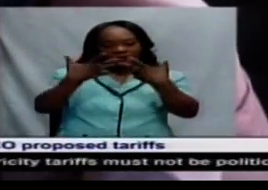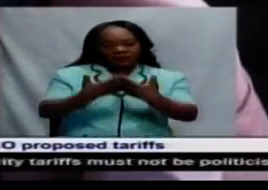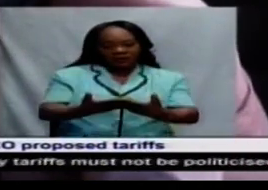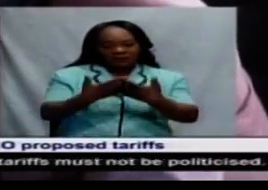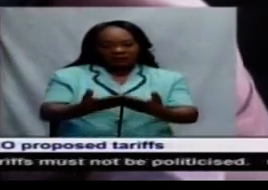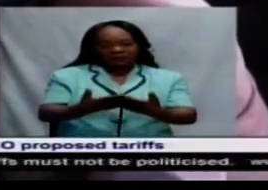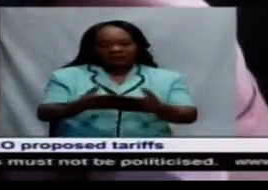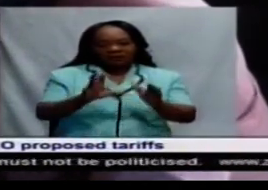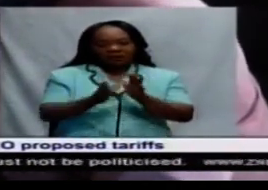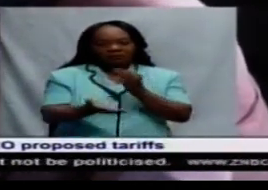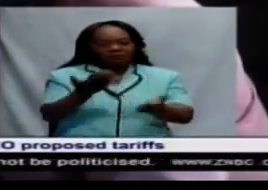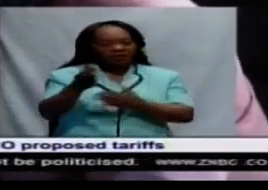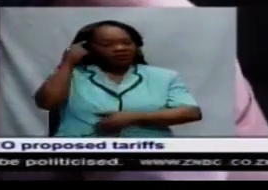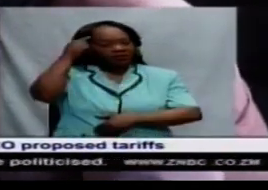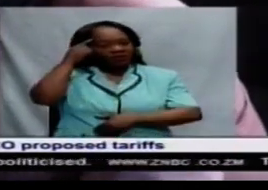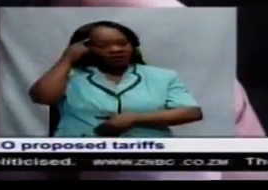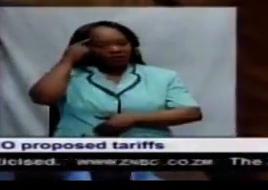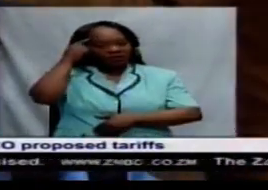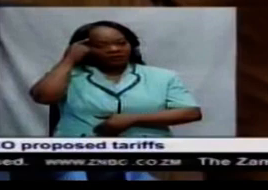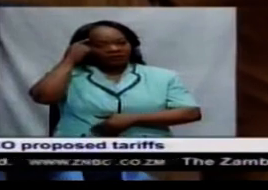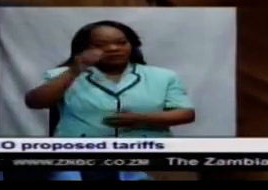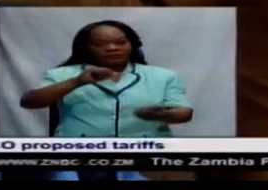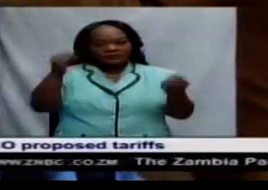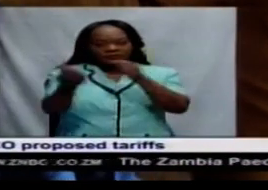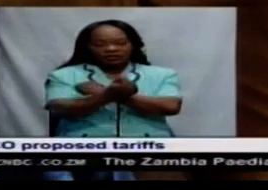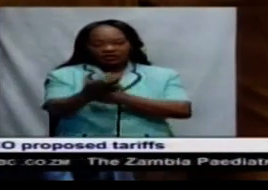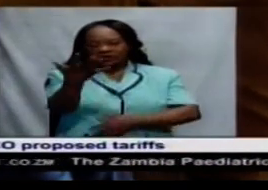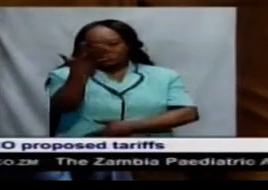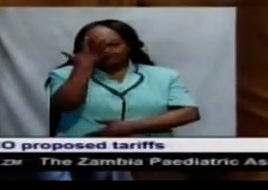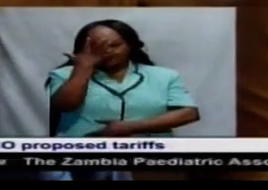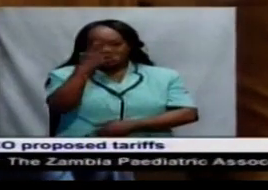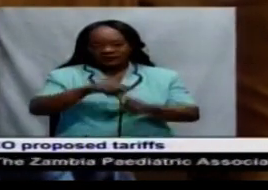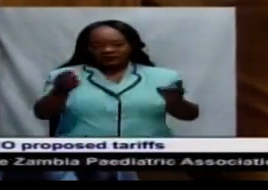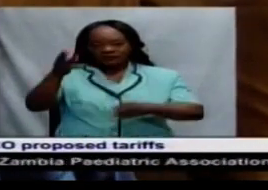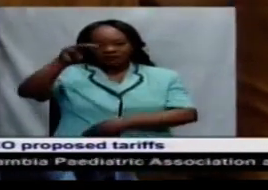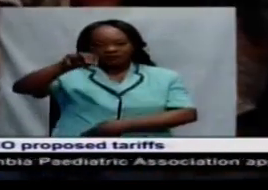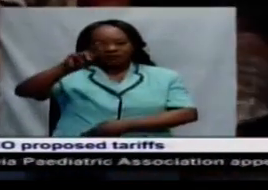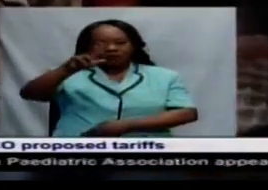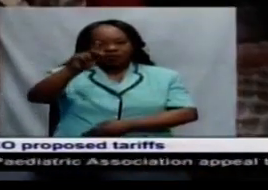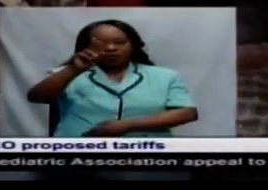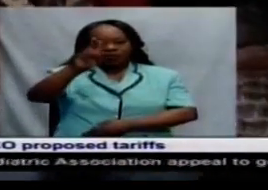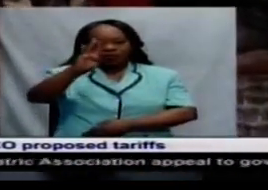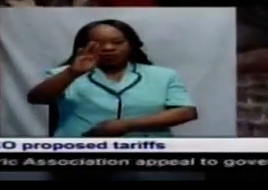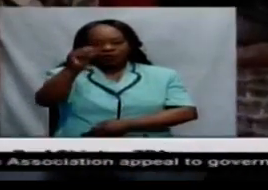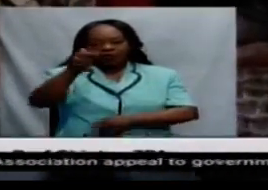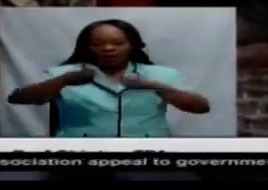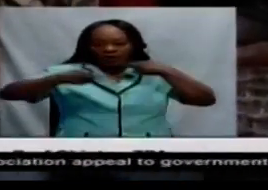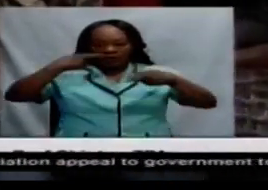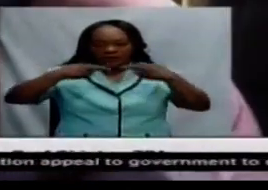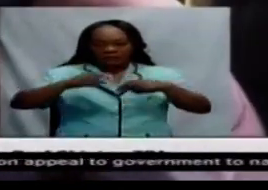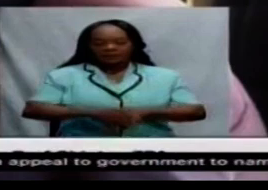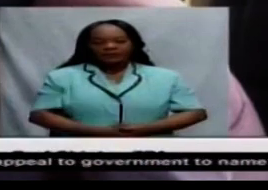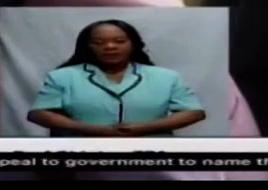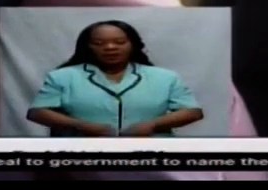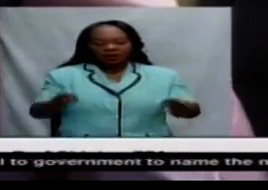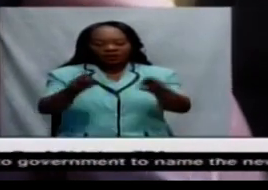you may think of changing the face of Mukuba Hotel. The other thing is, I wanted